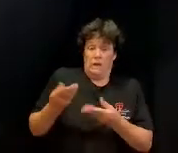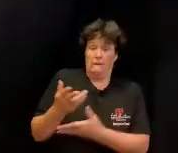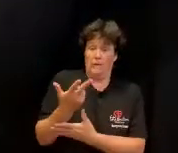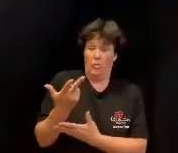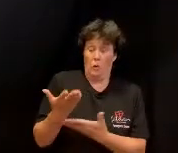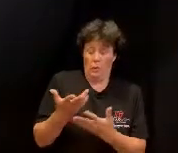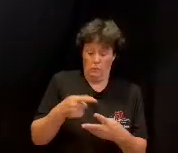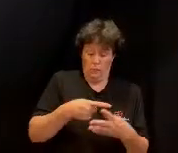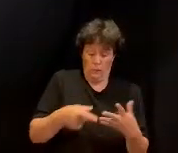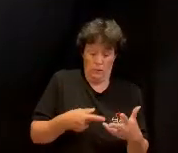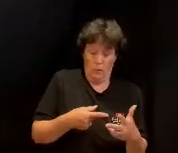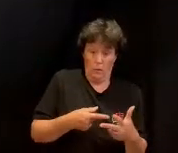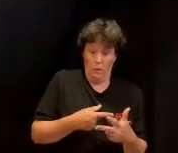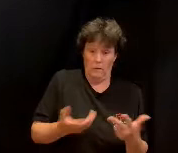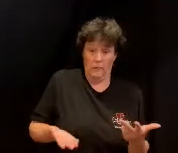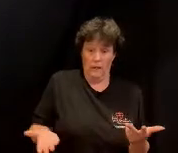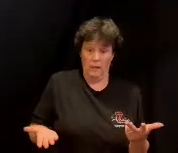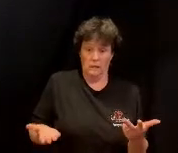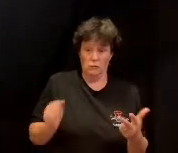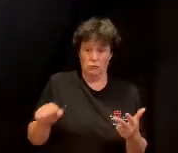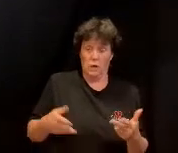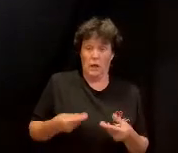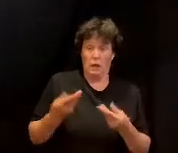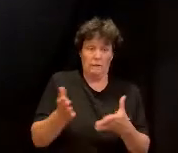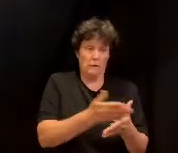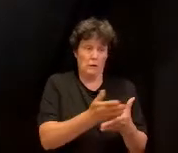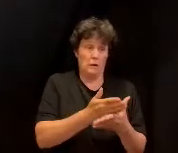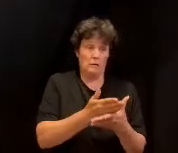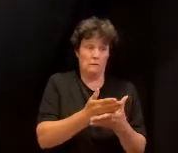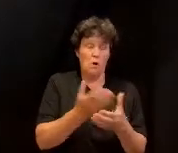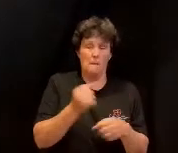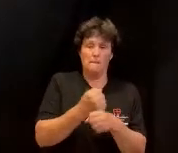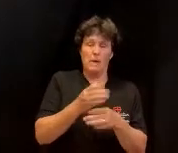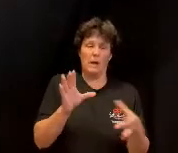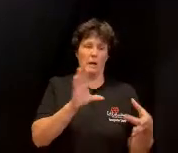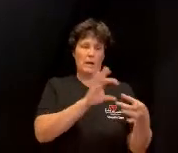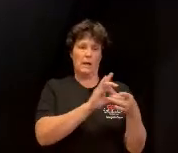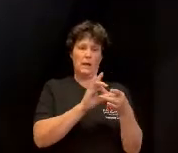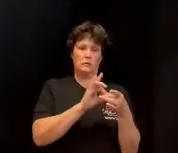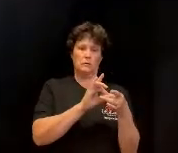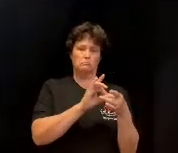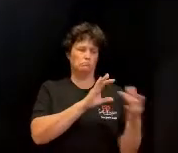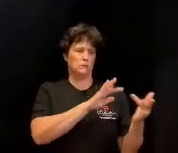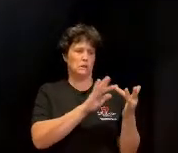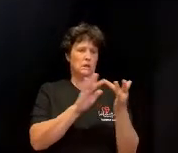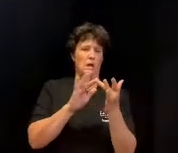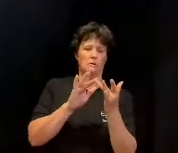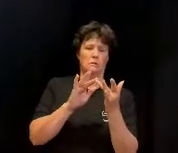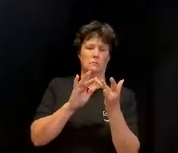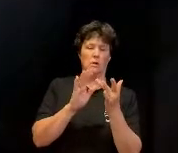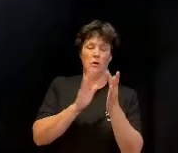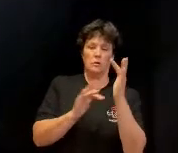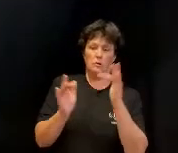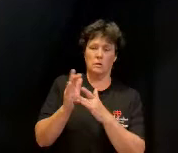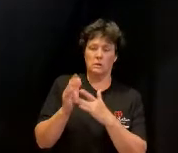feel fruitful, fulfilled. They'll feel like, man, you've made a connection. Jesus was making a connection to him.